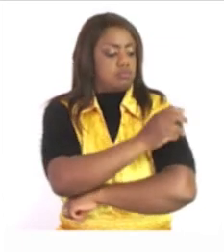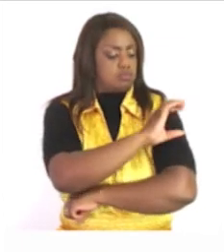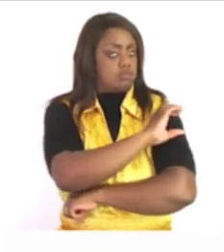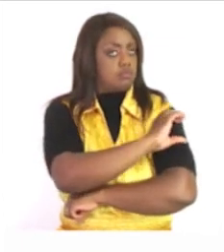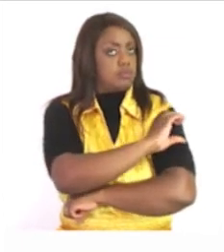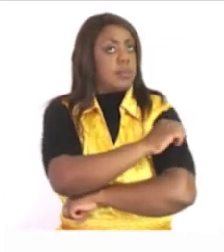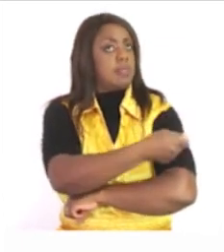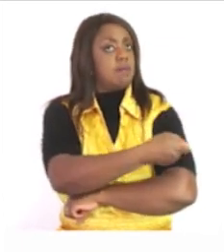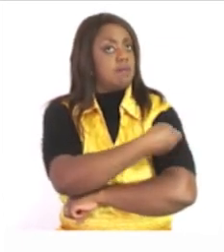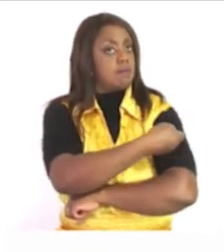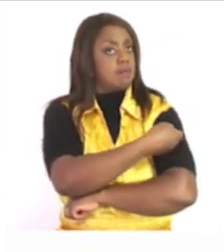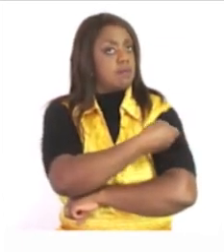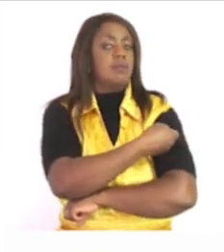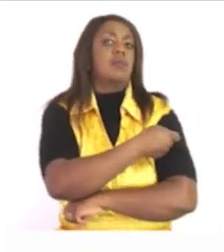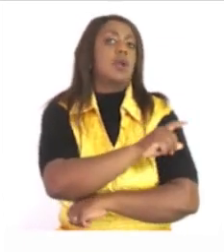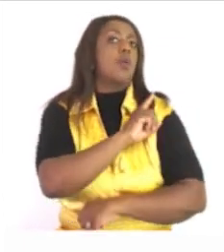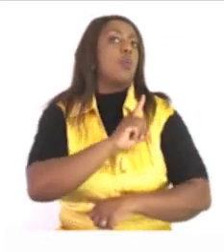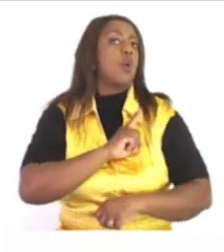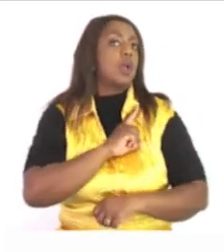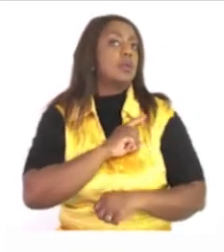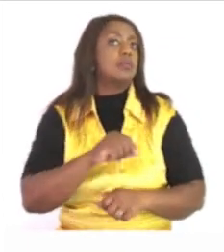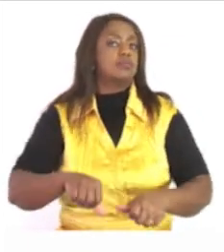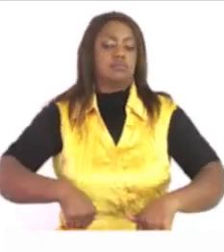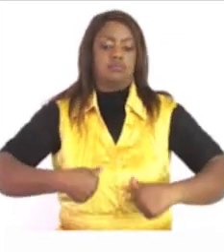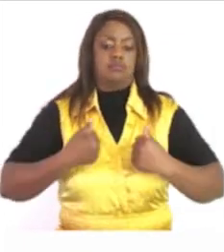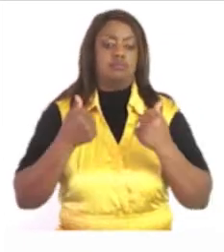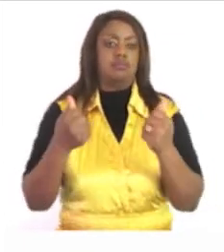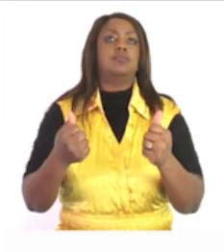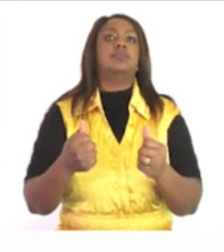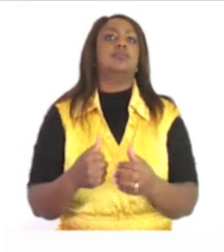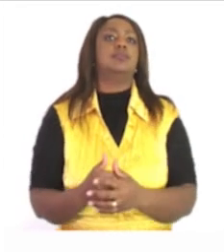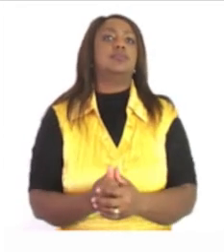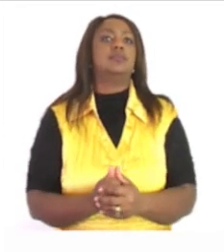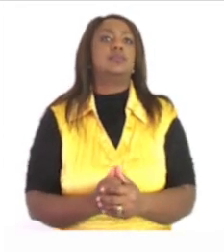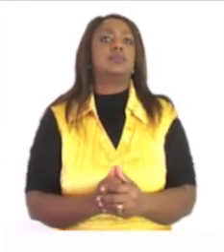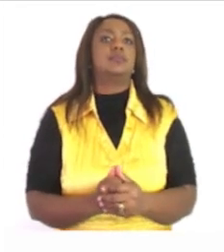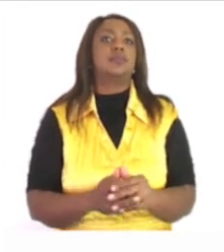against flu. Before you get the flu, you are already vaccinated against it.